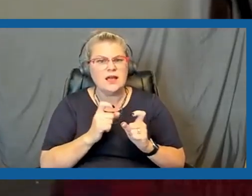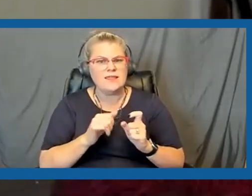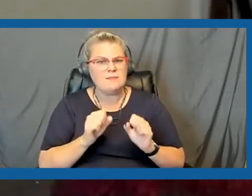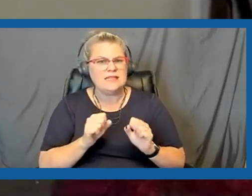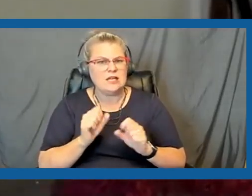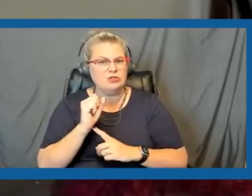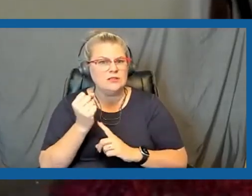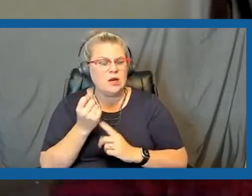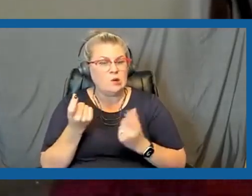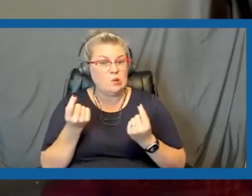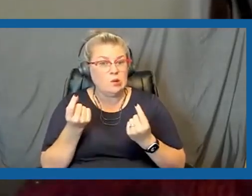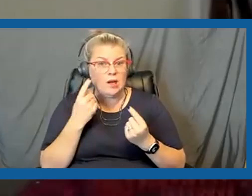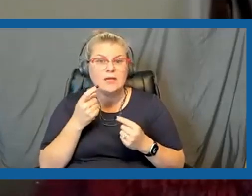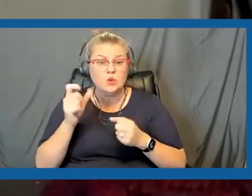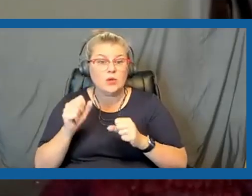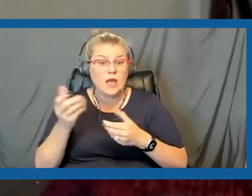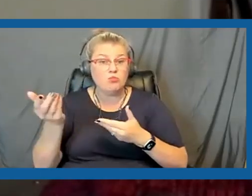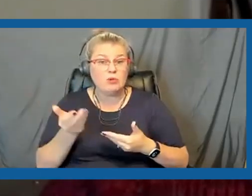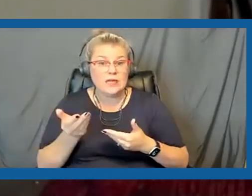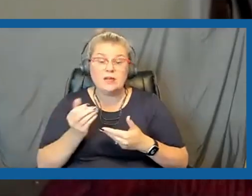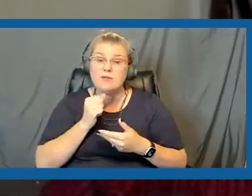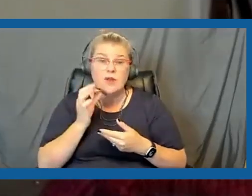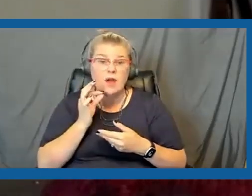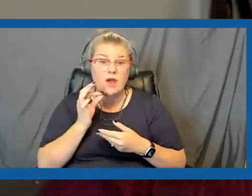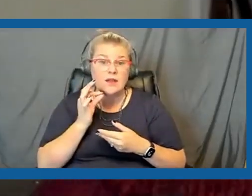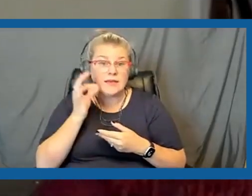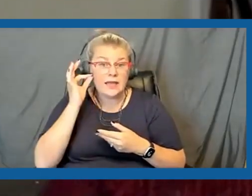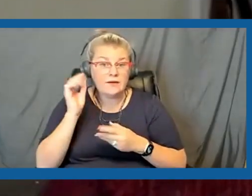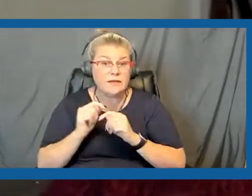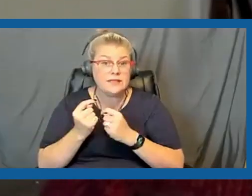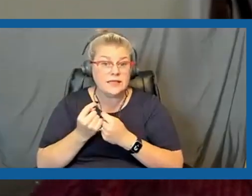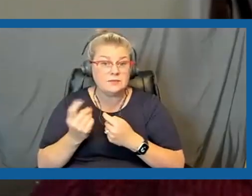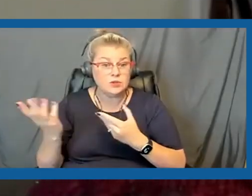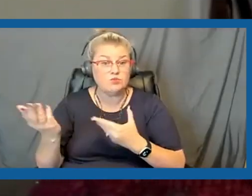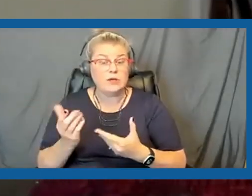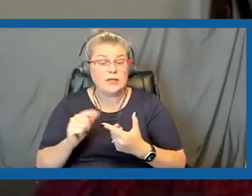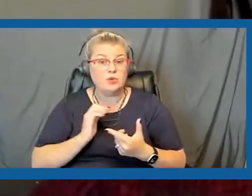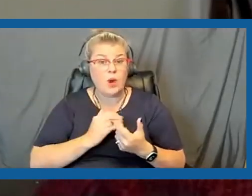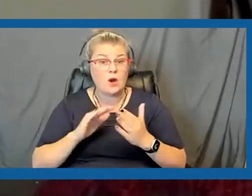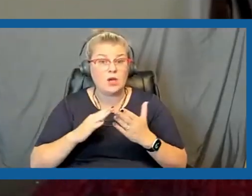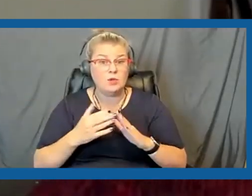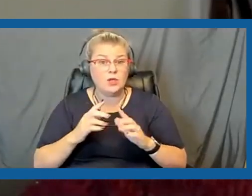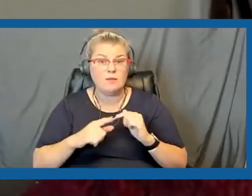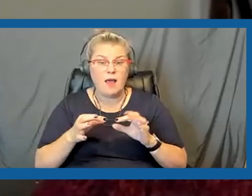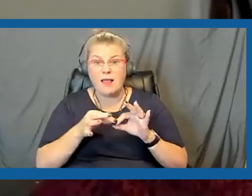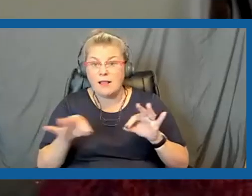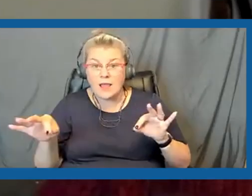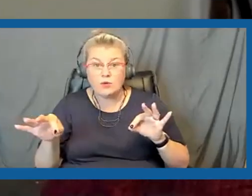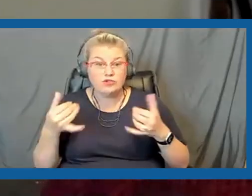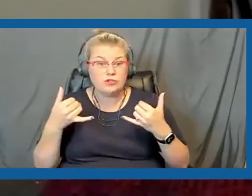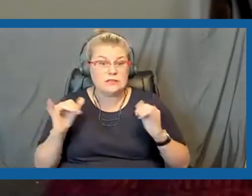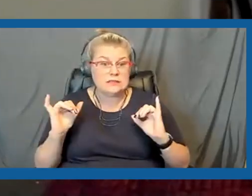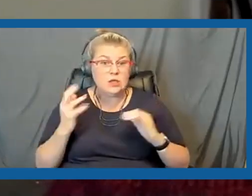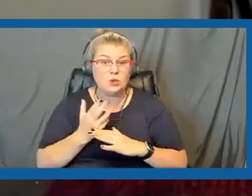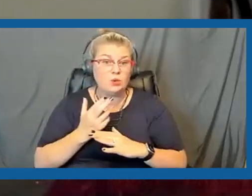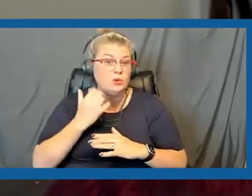scenario? Because, you can bring in those non-native teams into our communities, but if, the language is still used